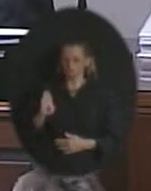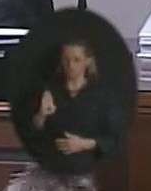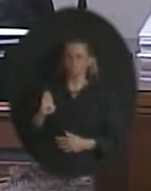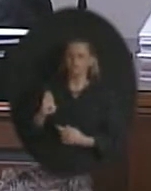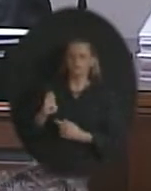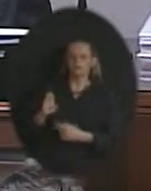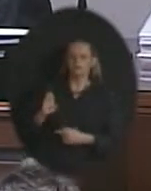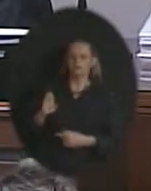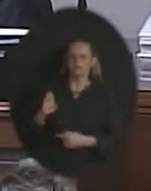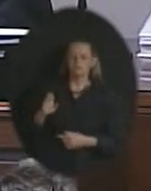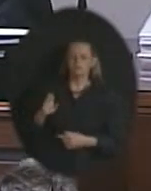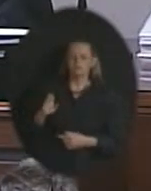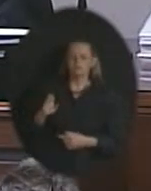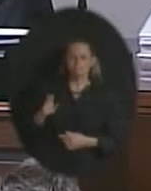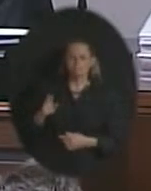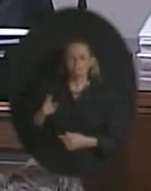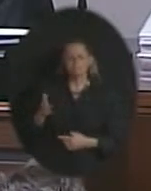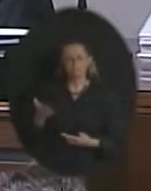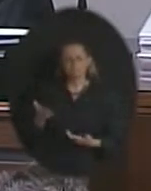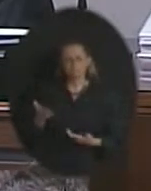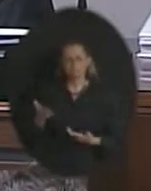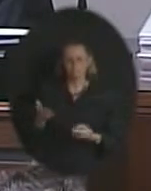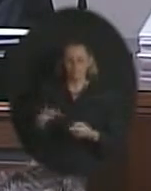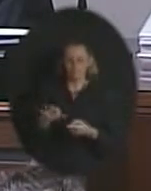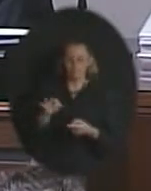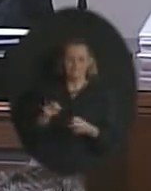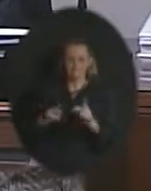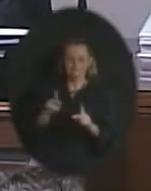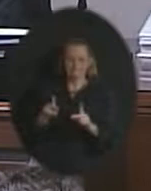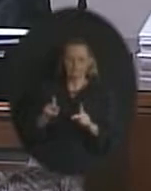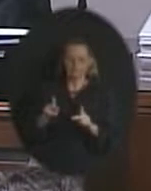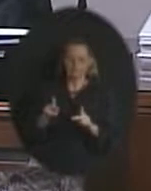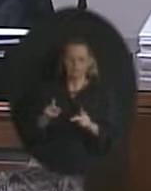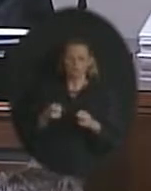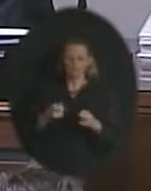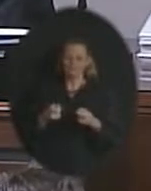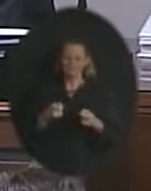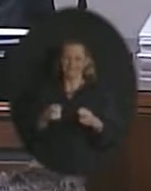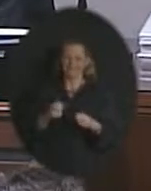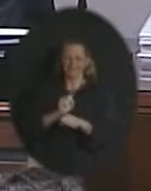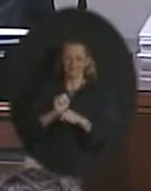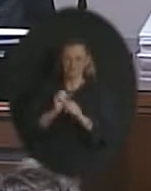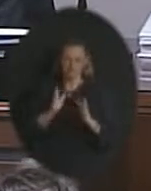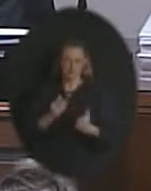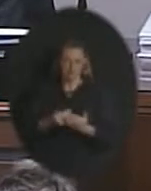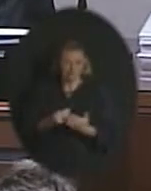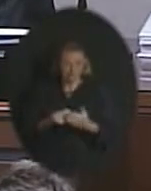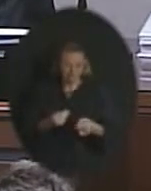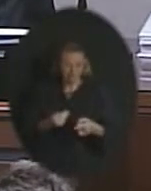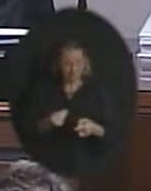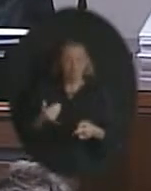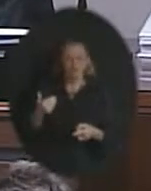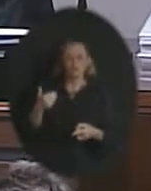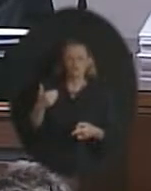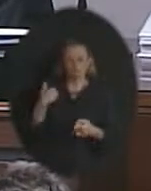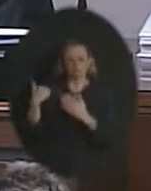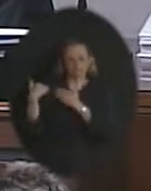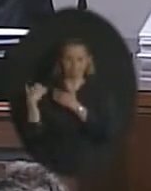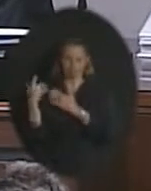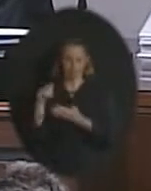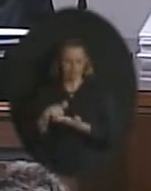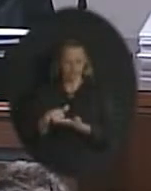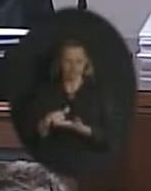We actually pick folks that handle our employees' monies. So we actually have a fiduciary responsibility